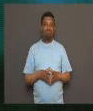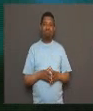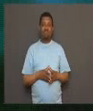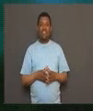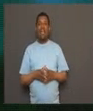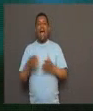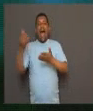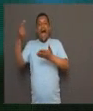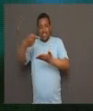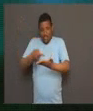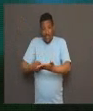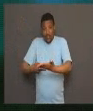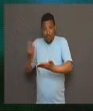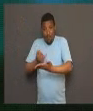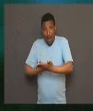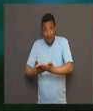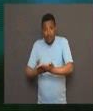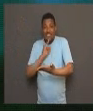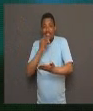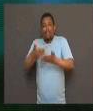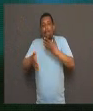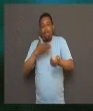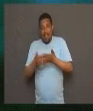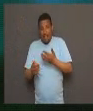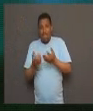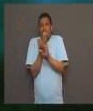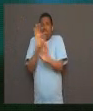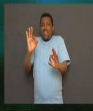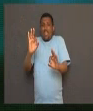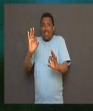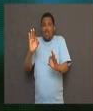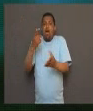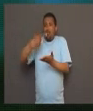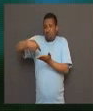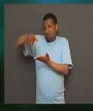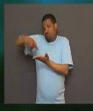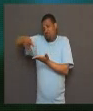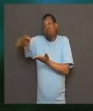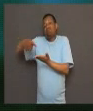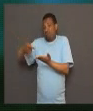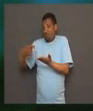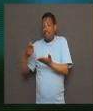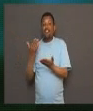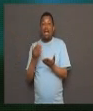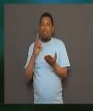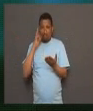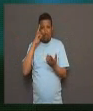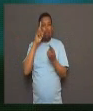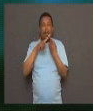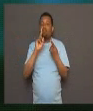A sketch map is a simple freehand drawing that attempts